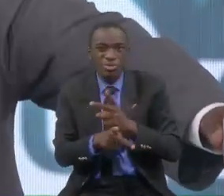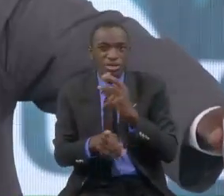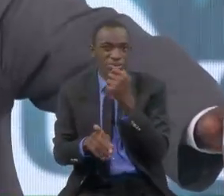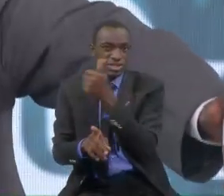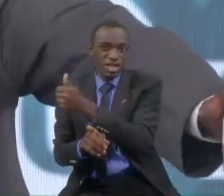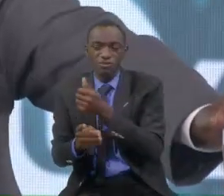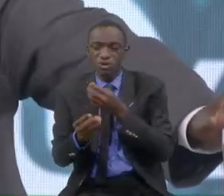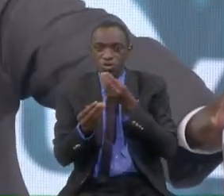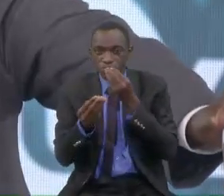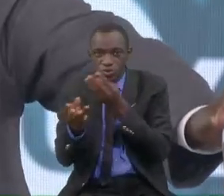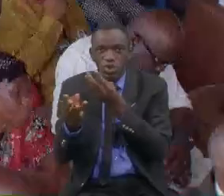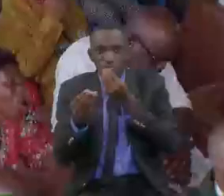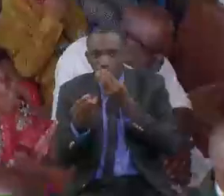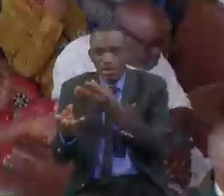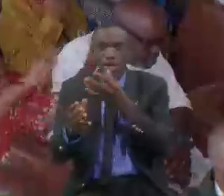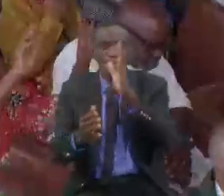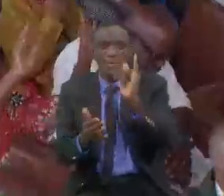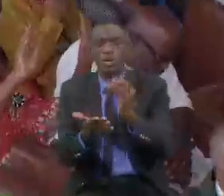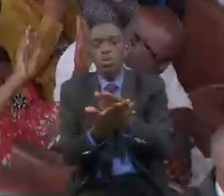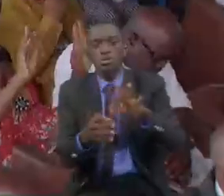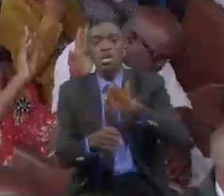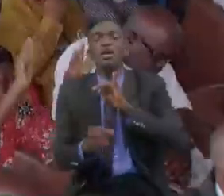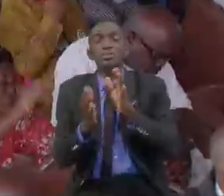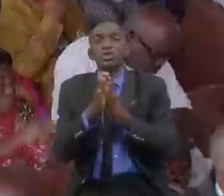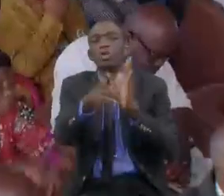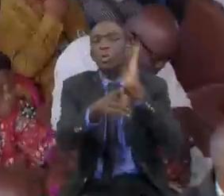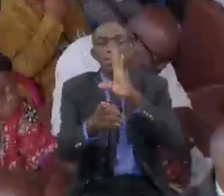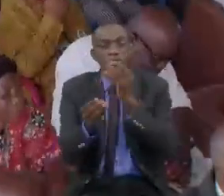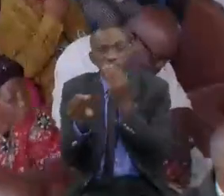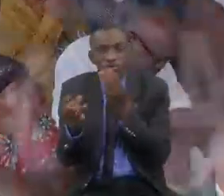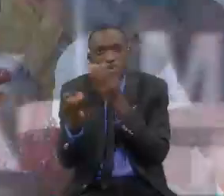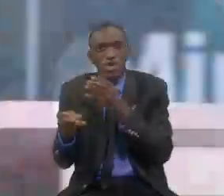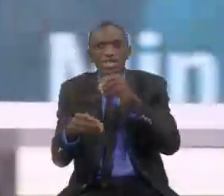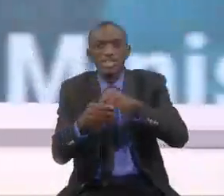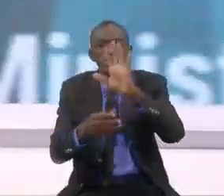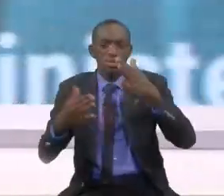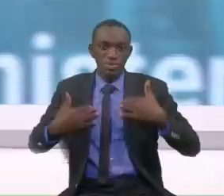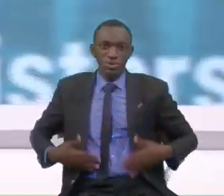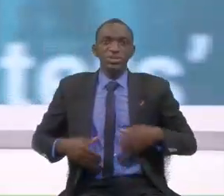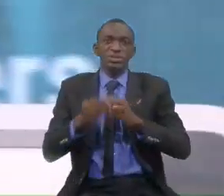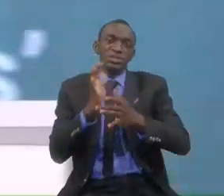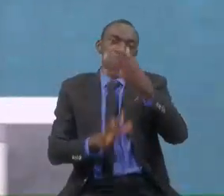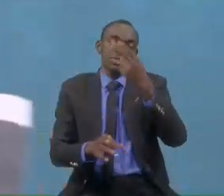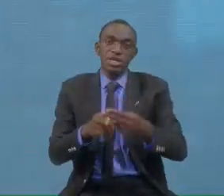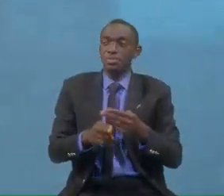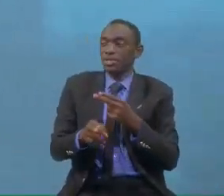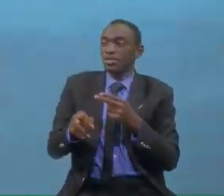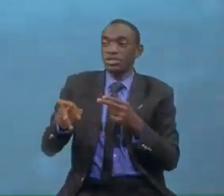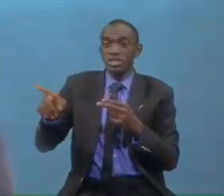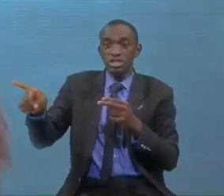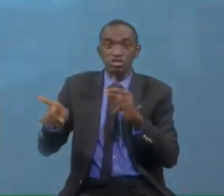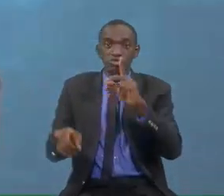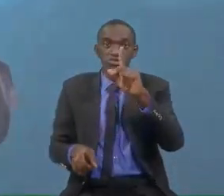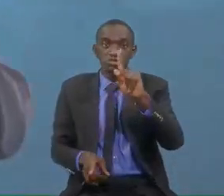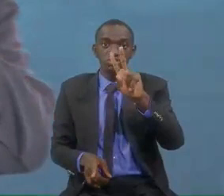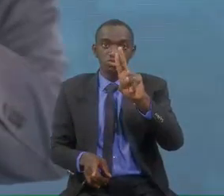been nourished in the Holy Ghost. And so I got up and I took the microphone.